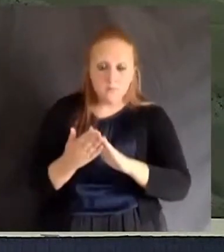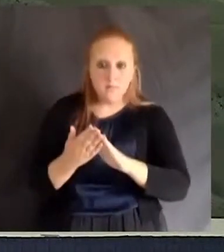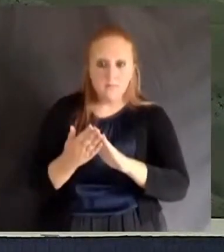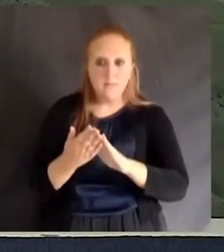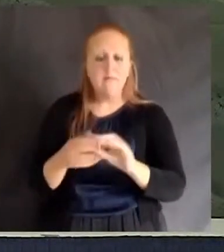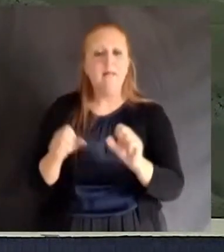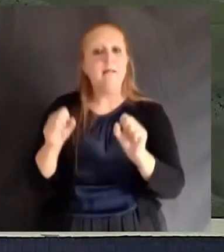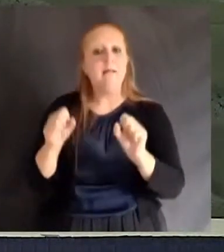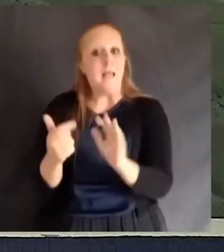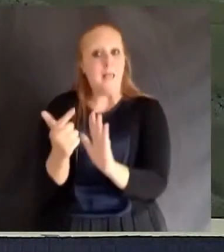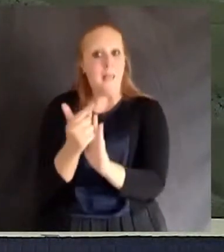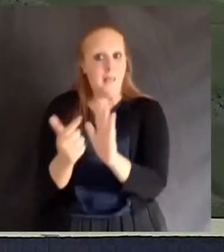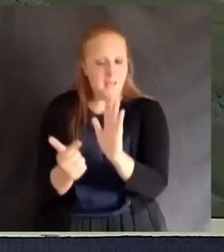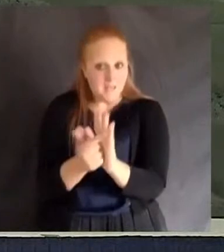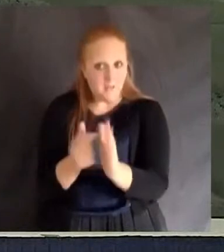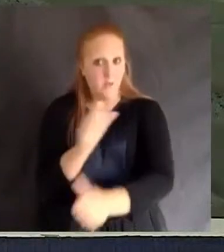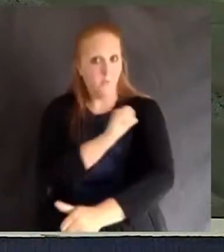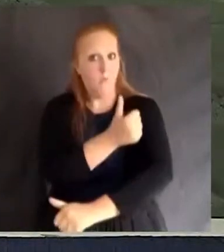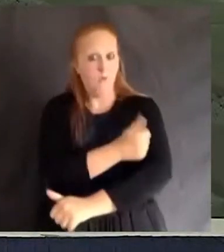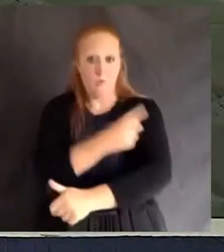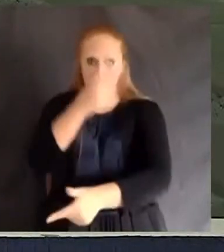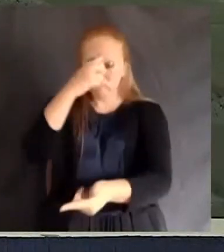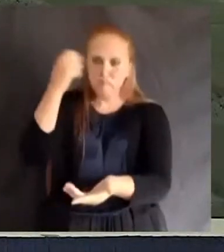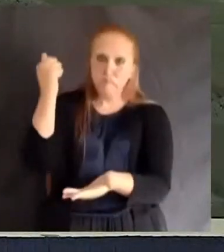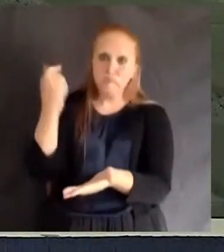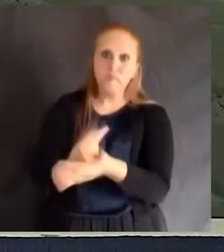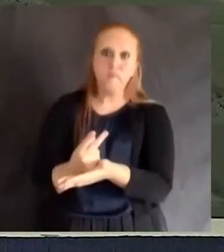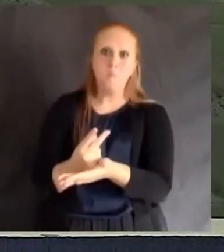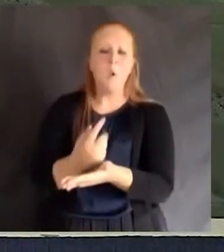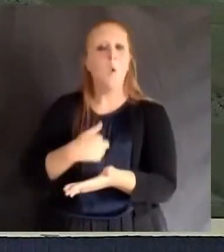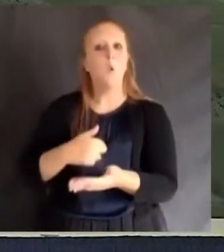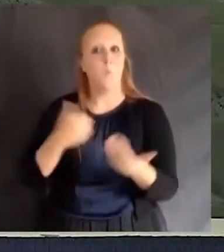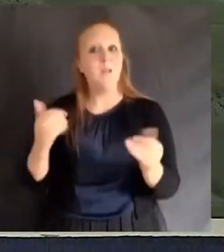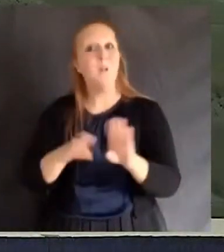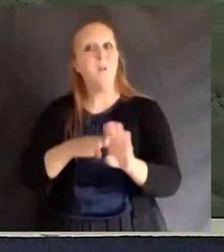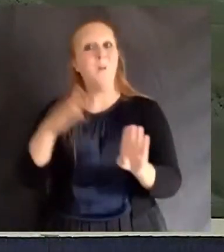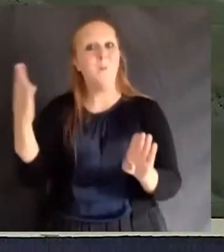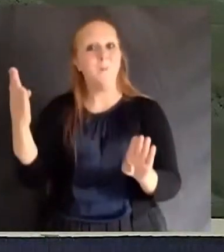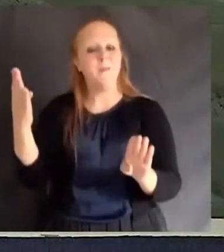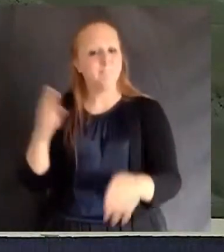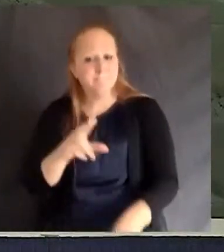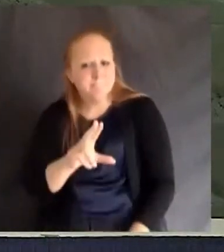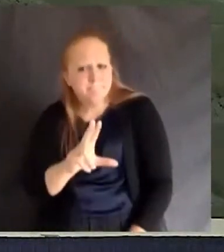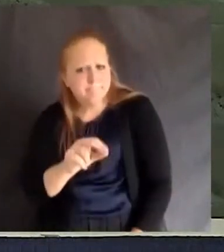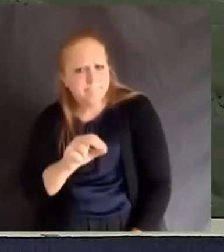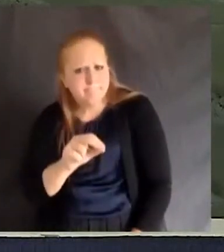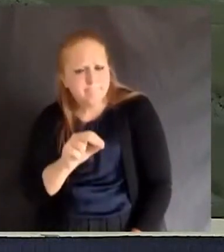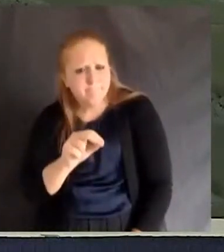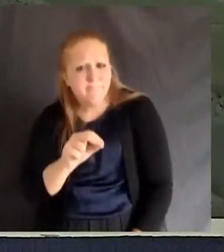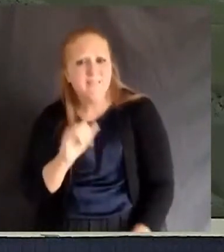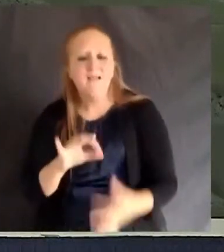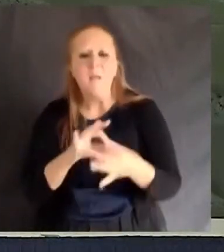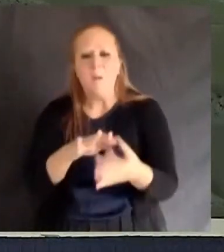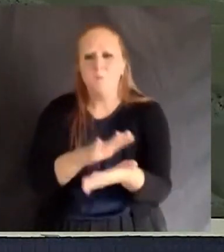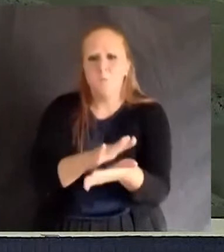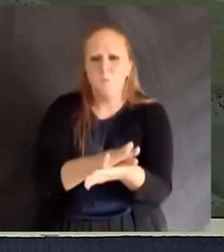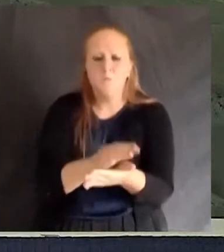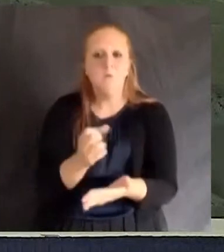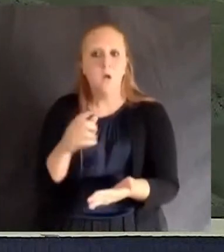to determine if they open or not. That is not, we have 700 school